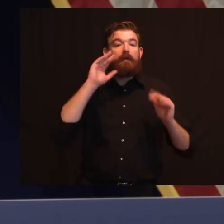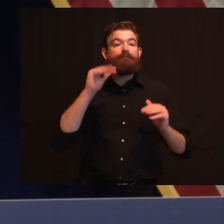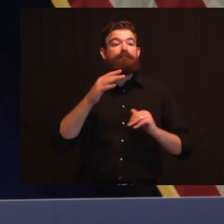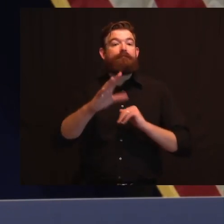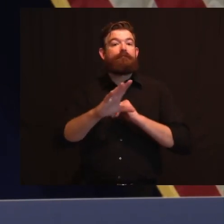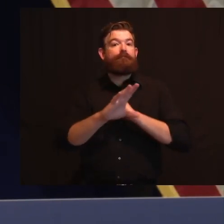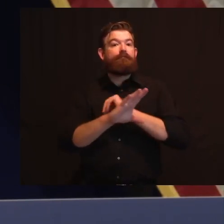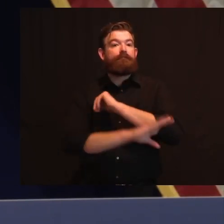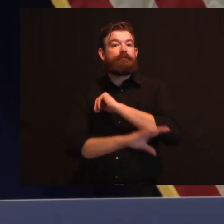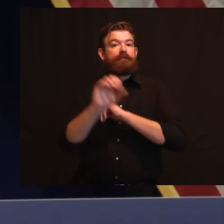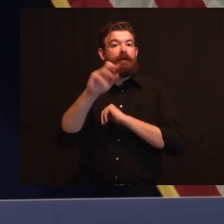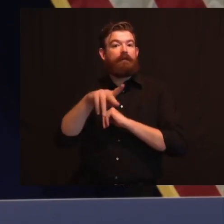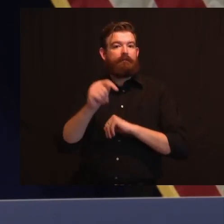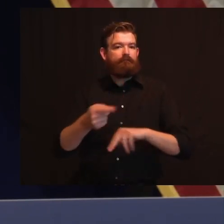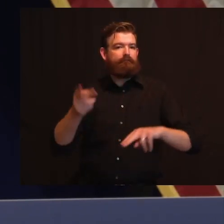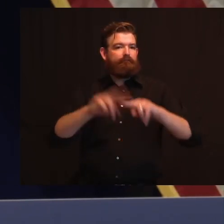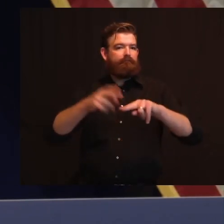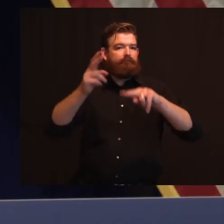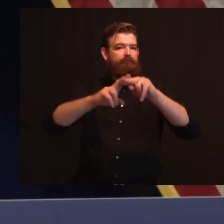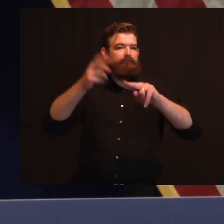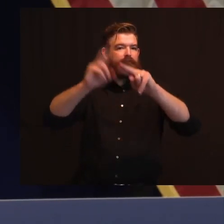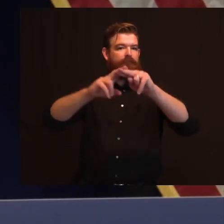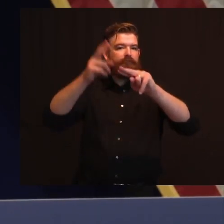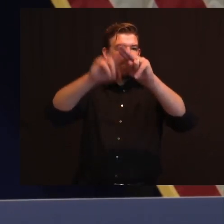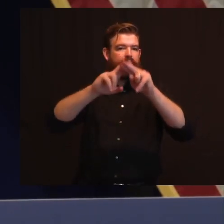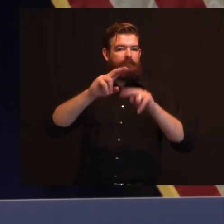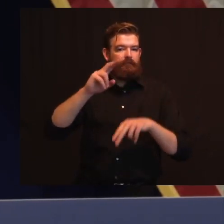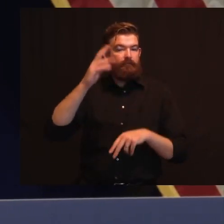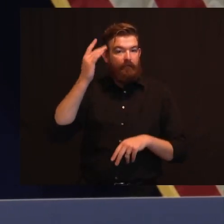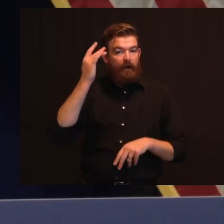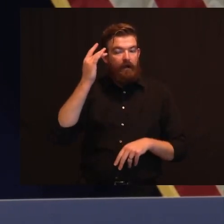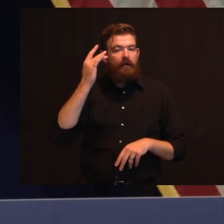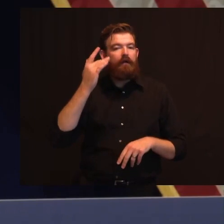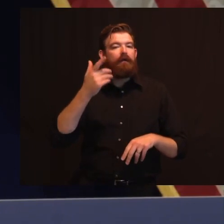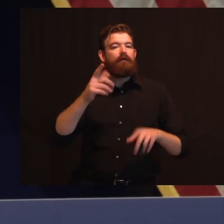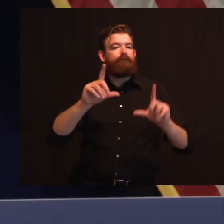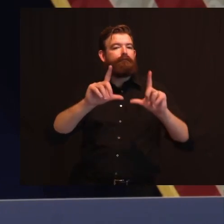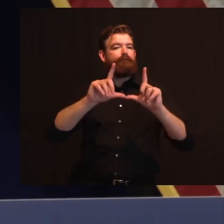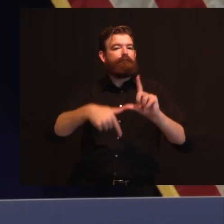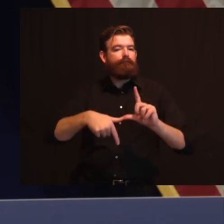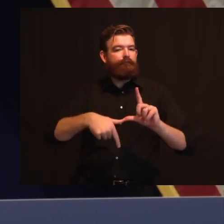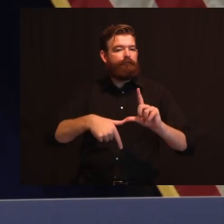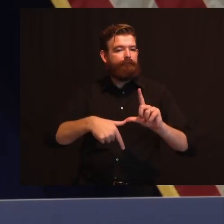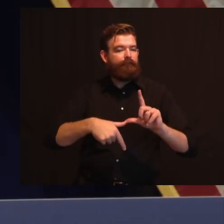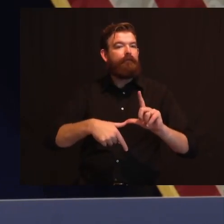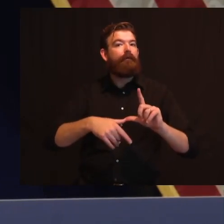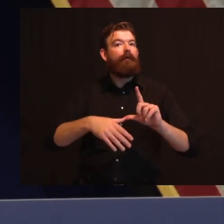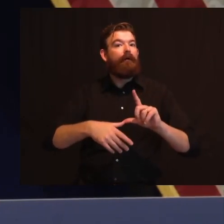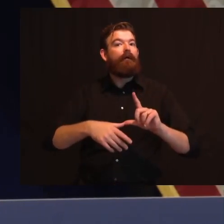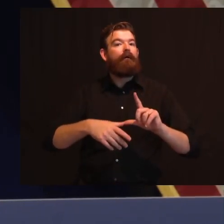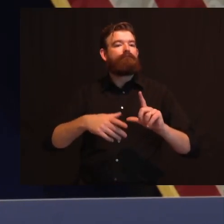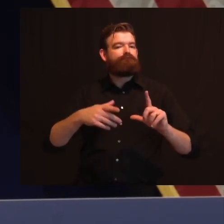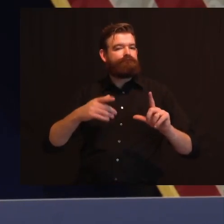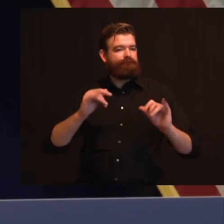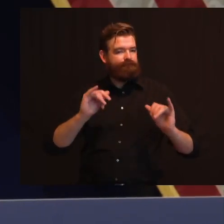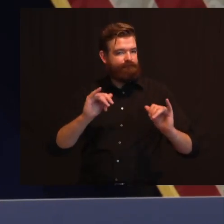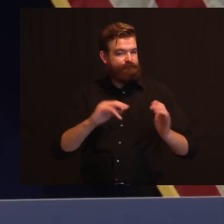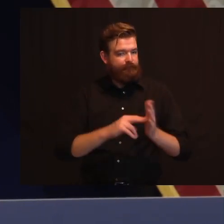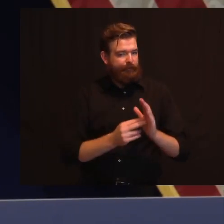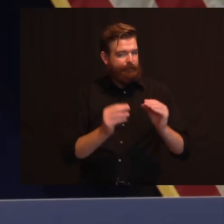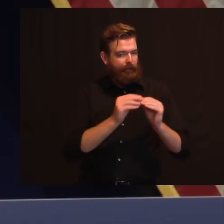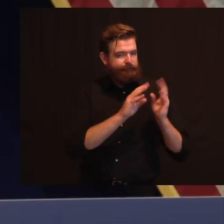extensions expire. But right now, we're monitoring the number closely. There are still many inspection stations where your wait is in